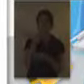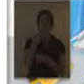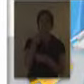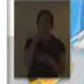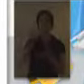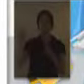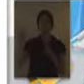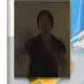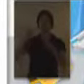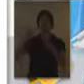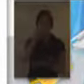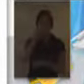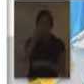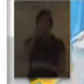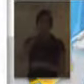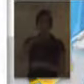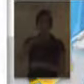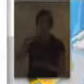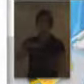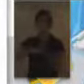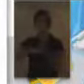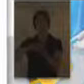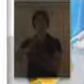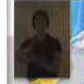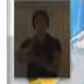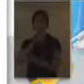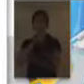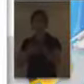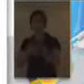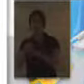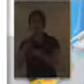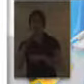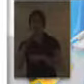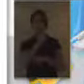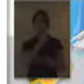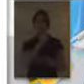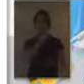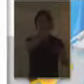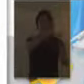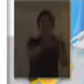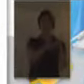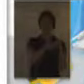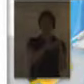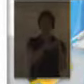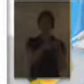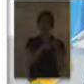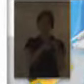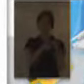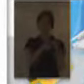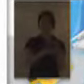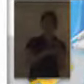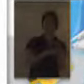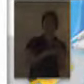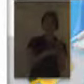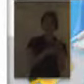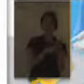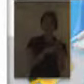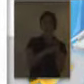home. If an alarm is triggered, for example, the access interface would report to the subscribed interface, and you'd see that on your